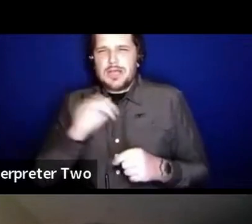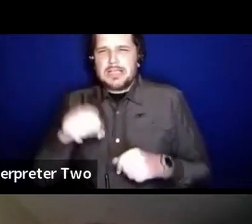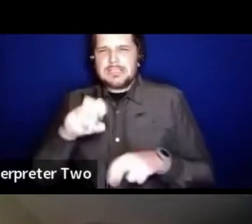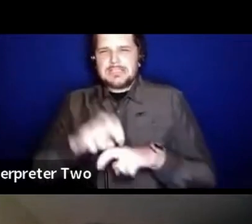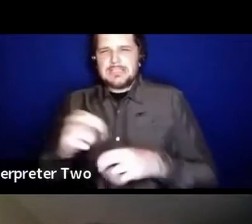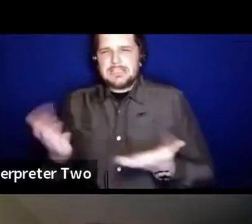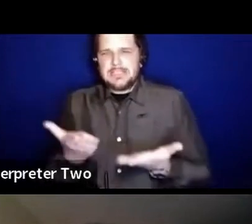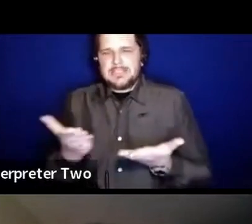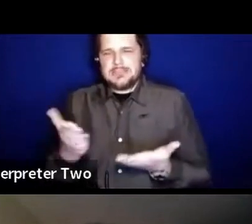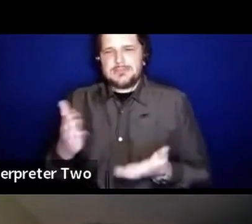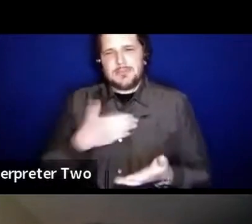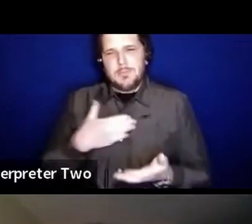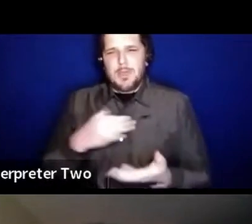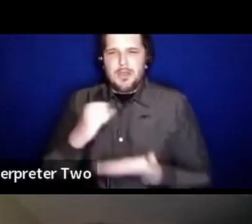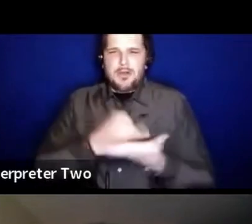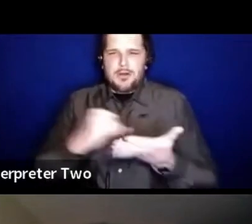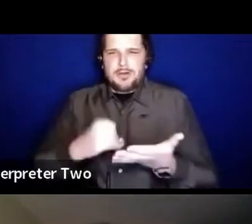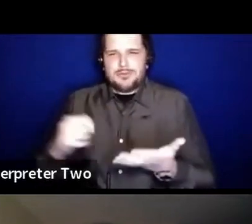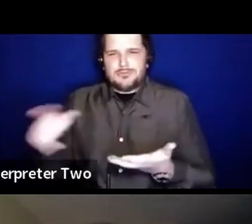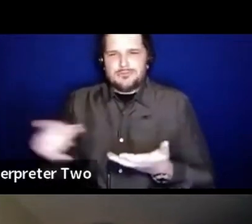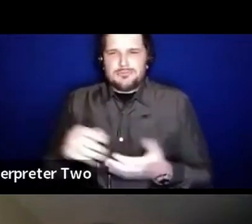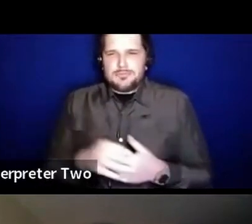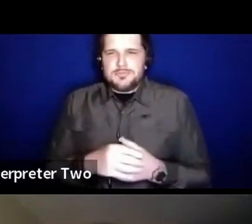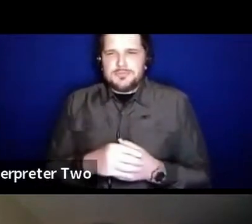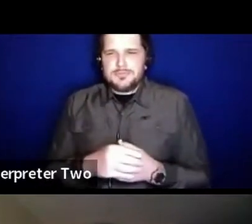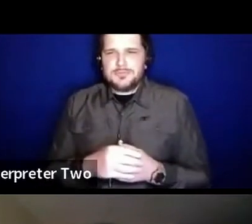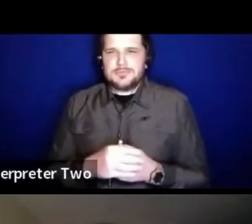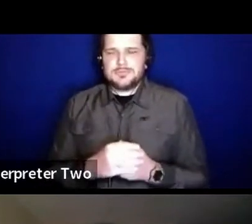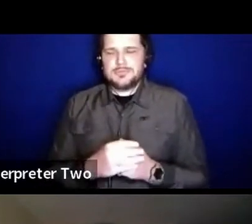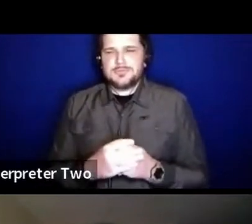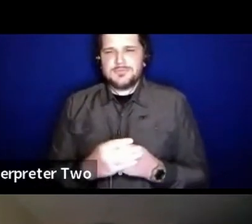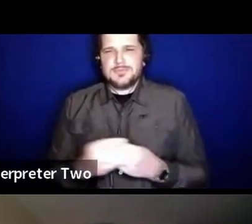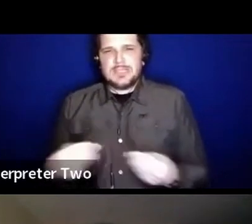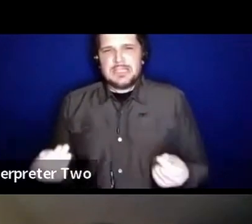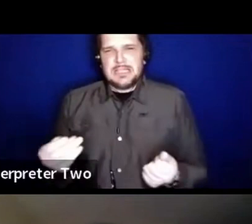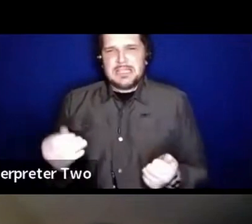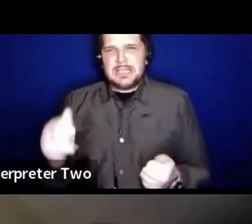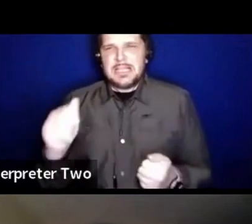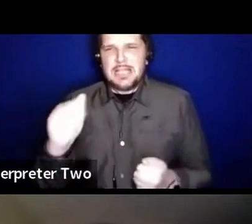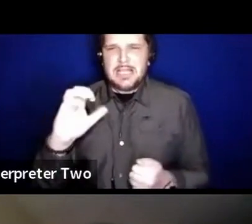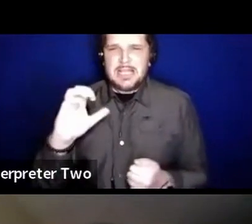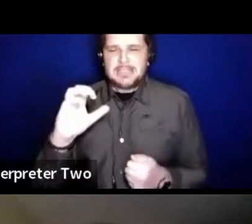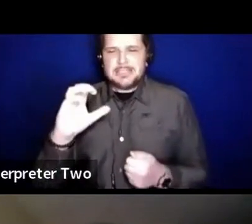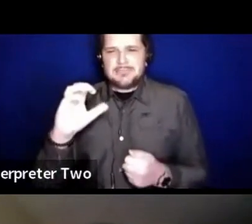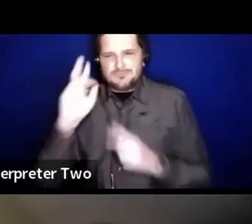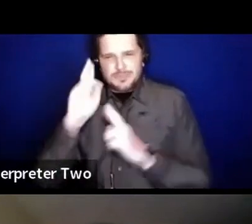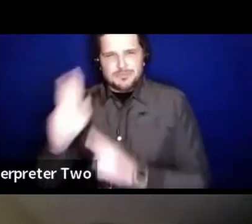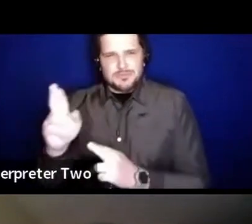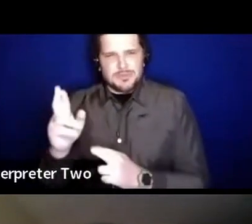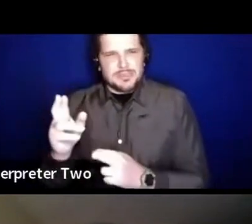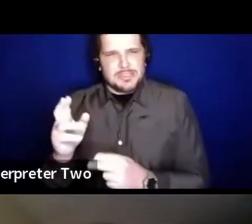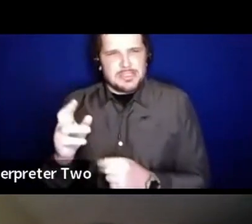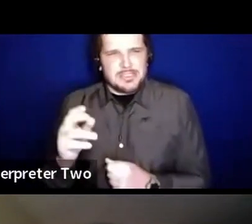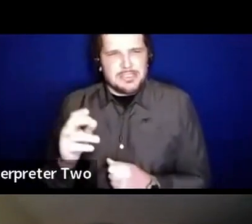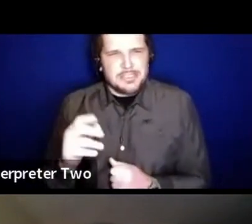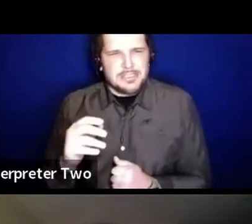And land acknowledgement in Tikaranto, Treaty 13